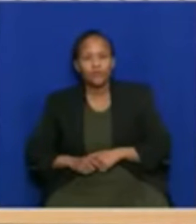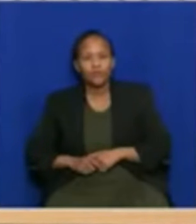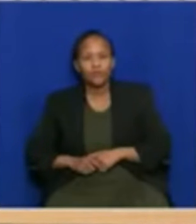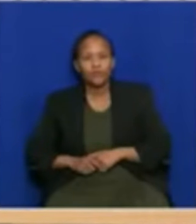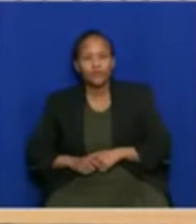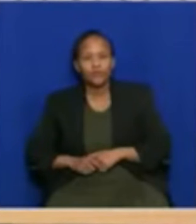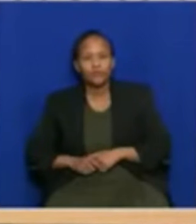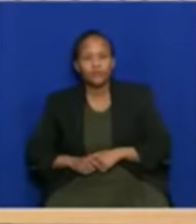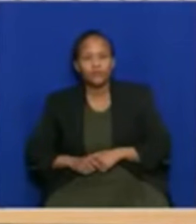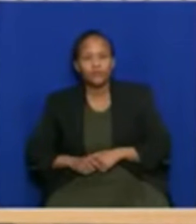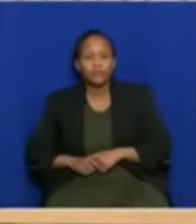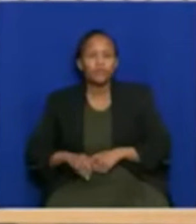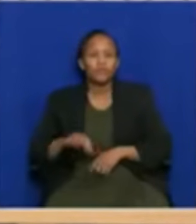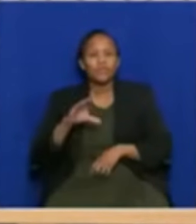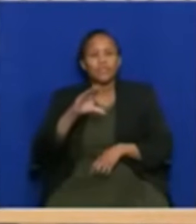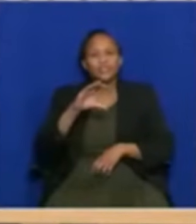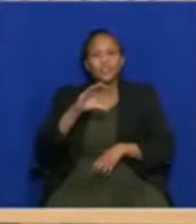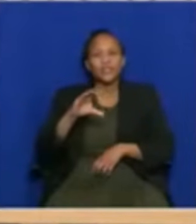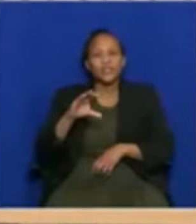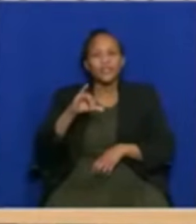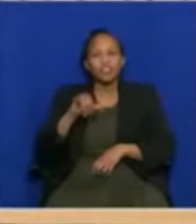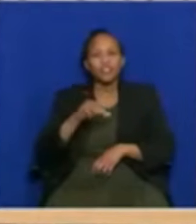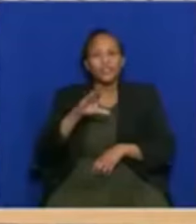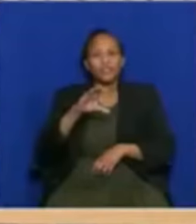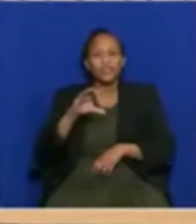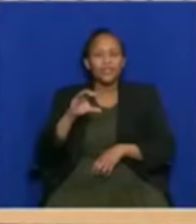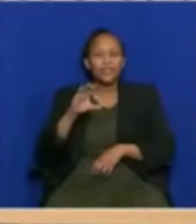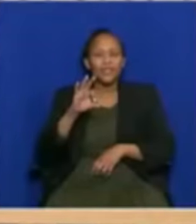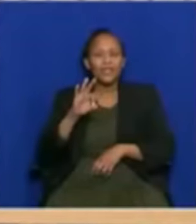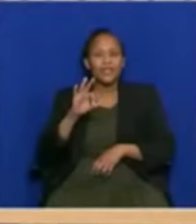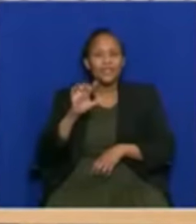CJC 373, we've dealt with that affidavit.